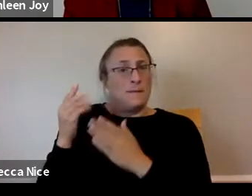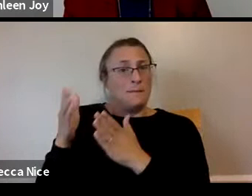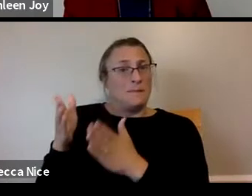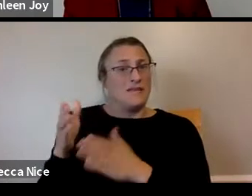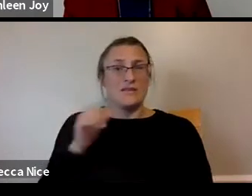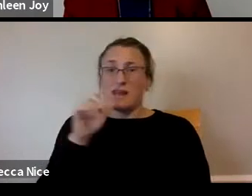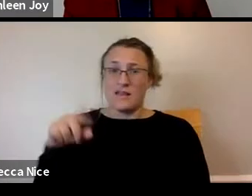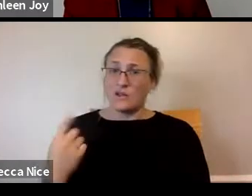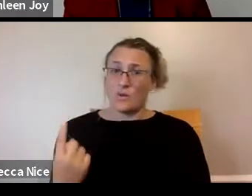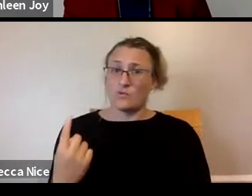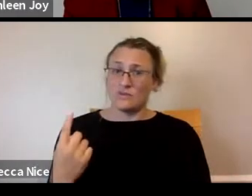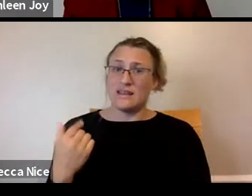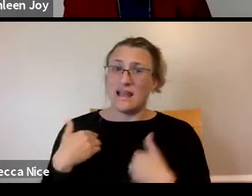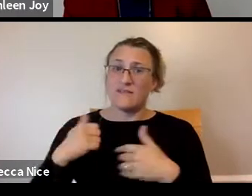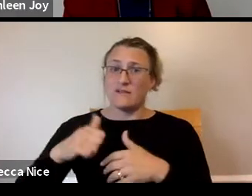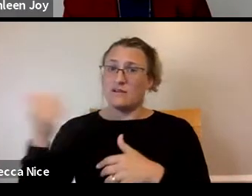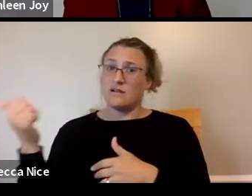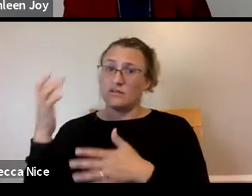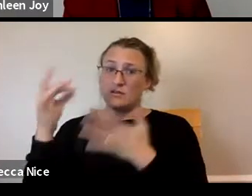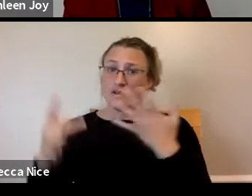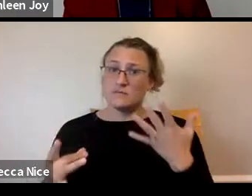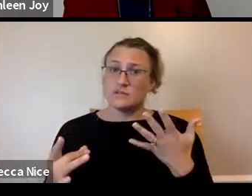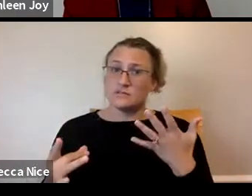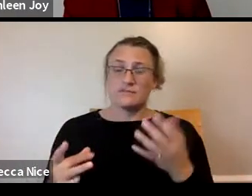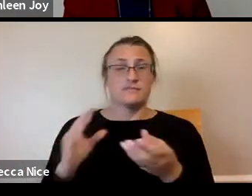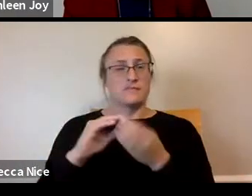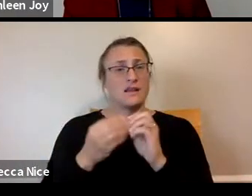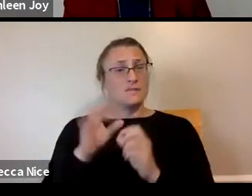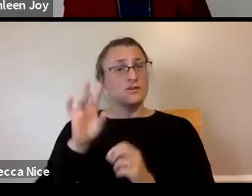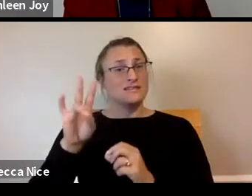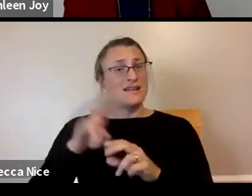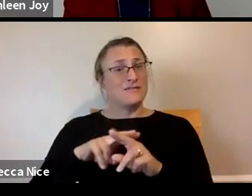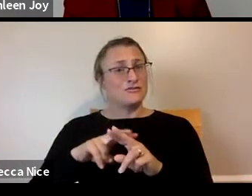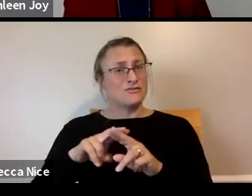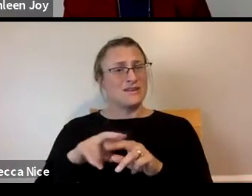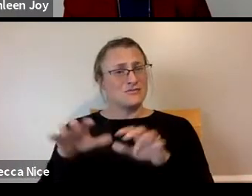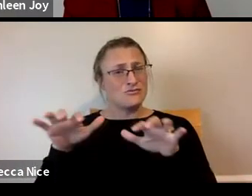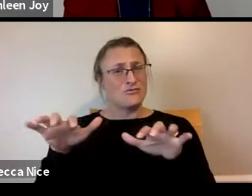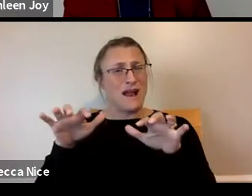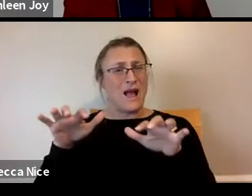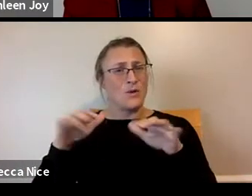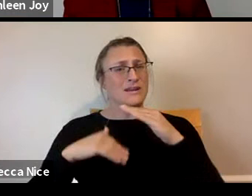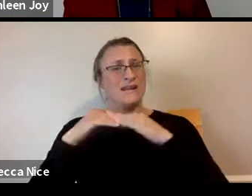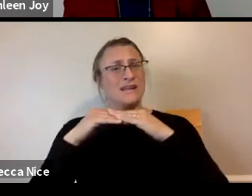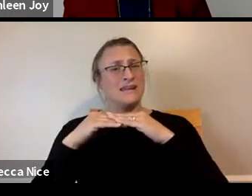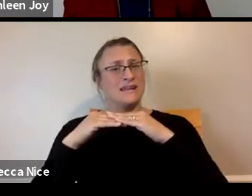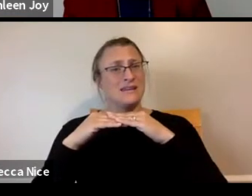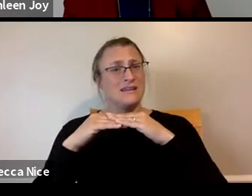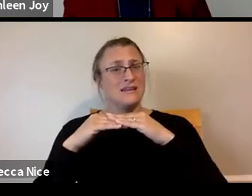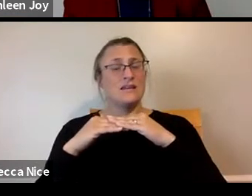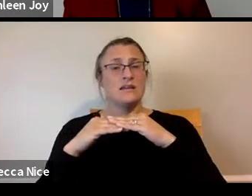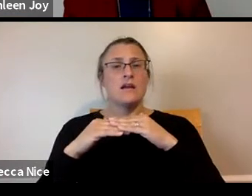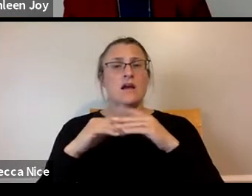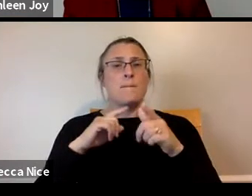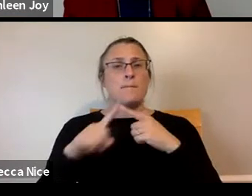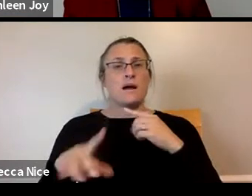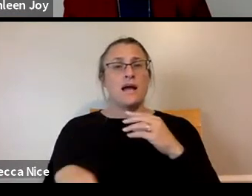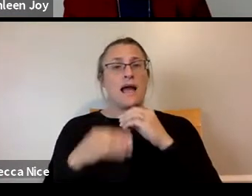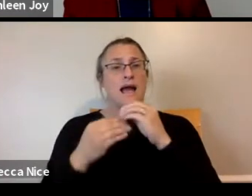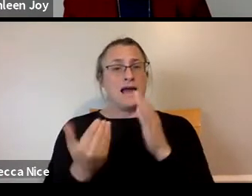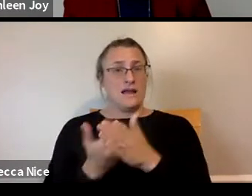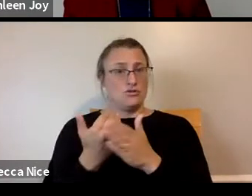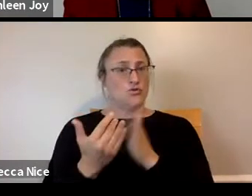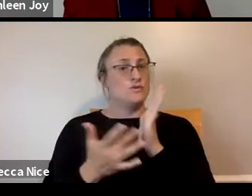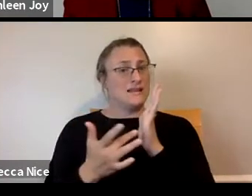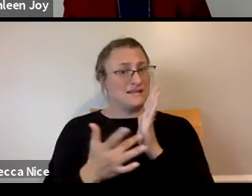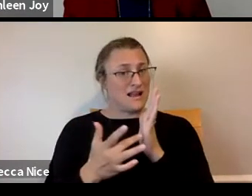the only. The number 7 train is crowded, but capacity will increase in the future with new technology